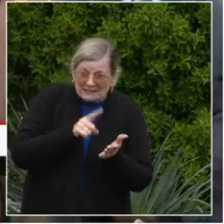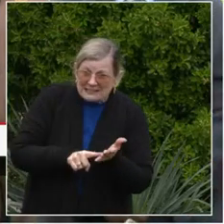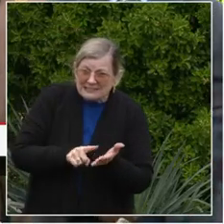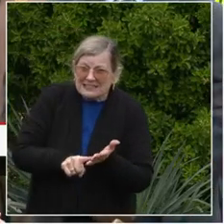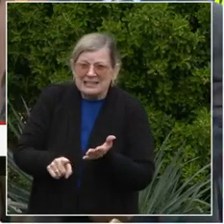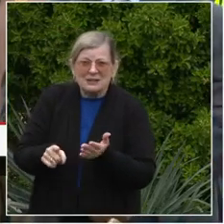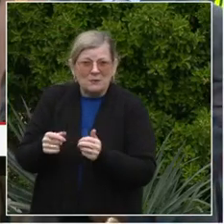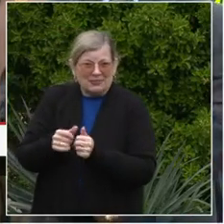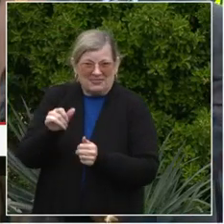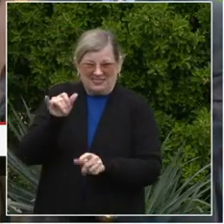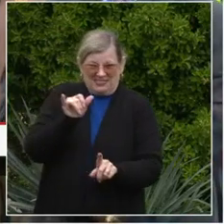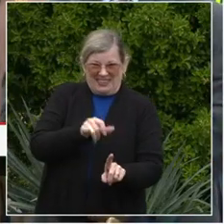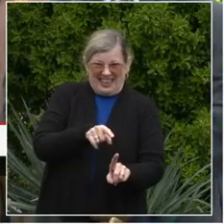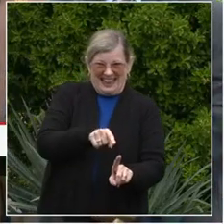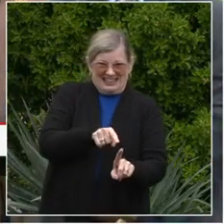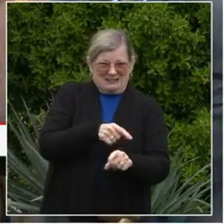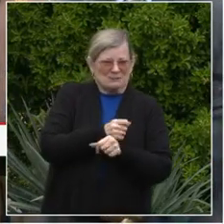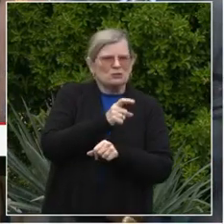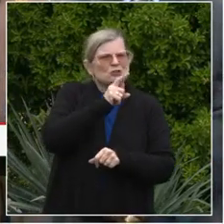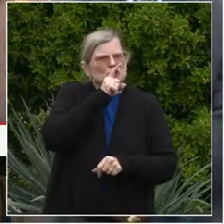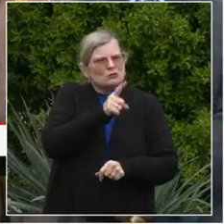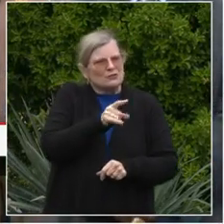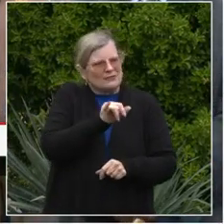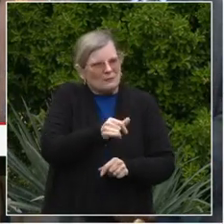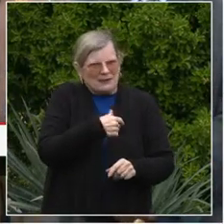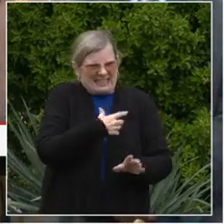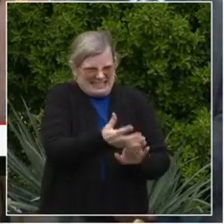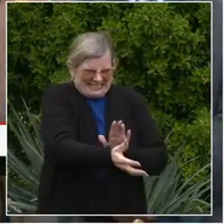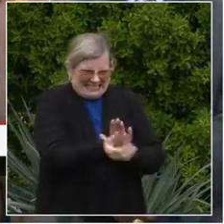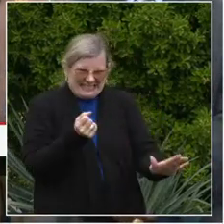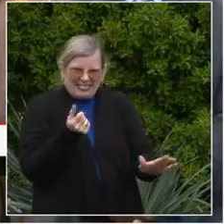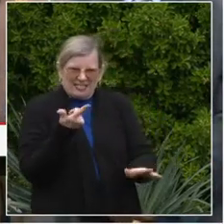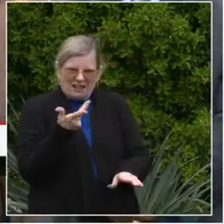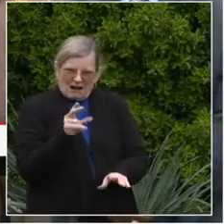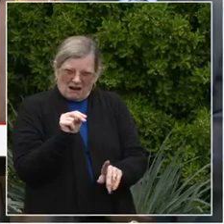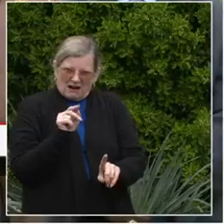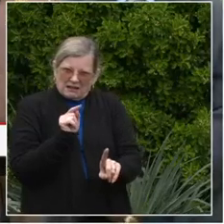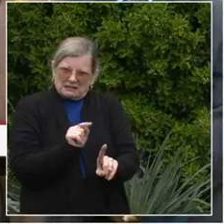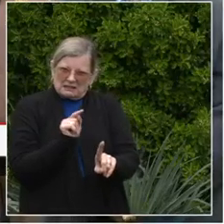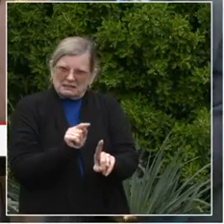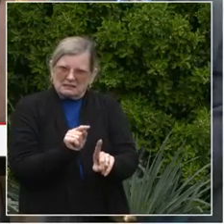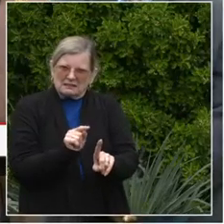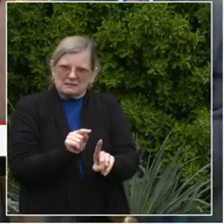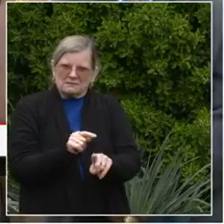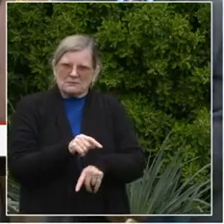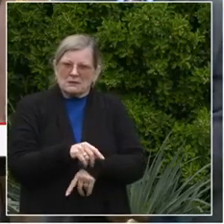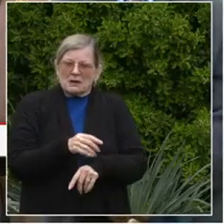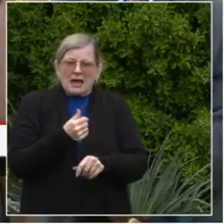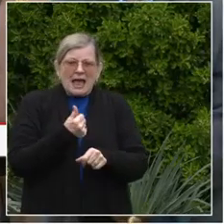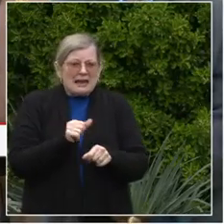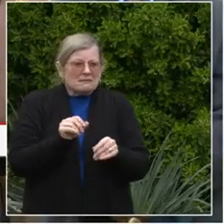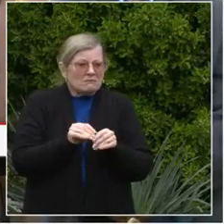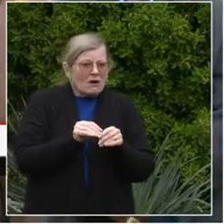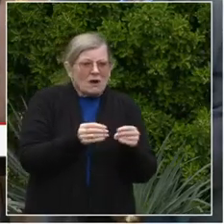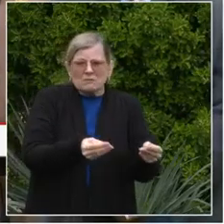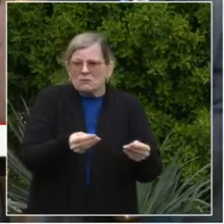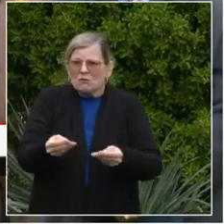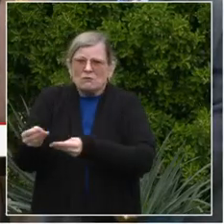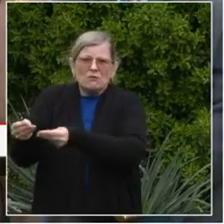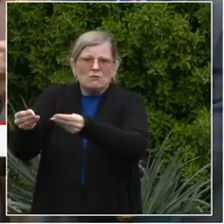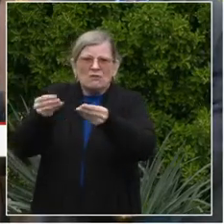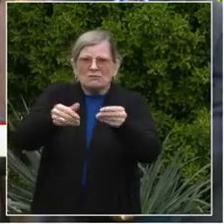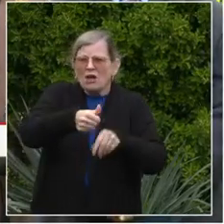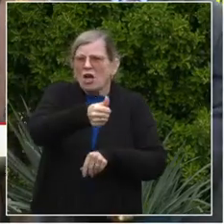sure that we're, getting the gun that's intended. As these firearms are moving about throughout the District of Columbia, other things come into play.